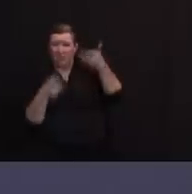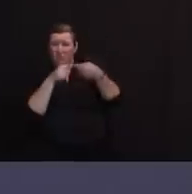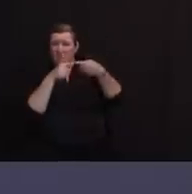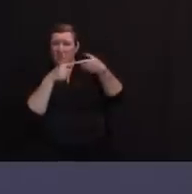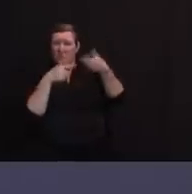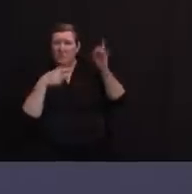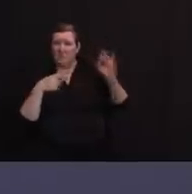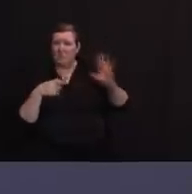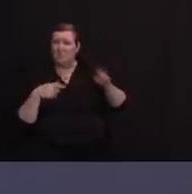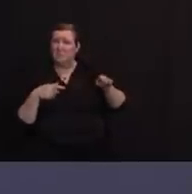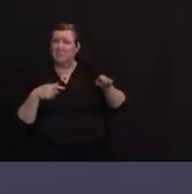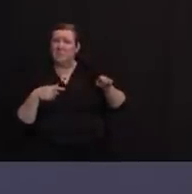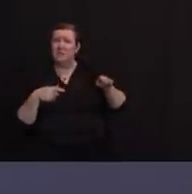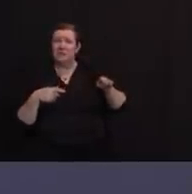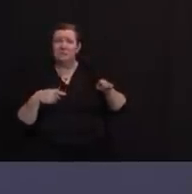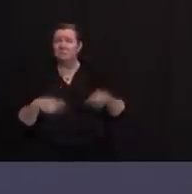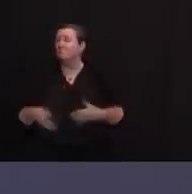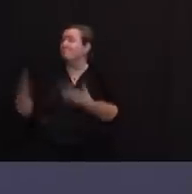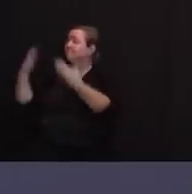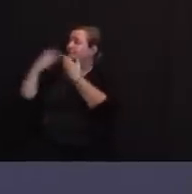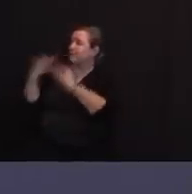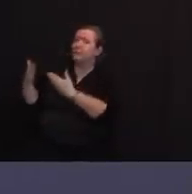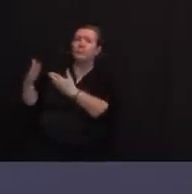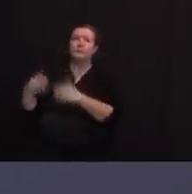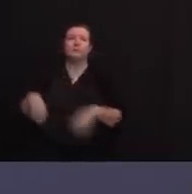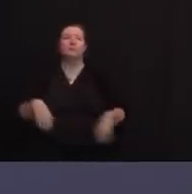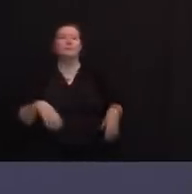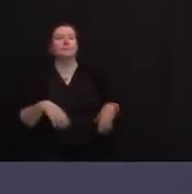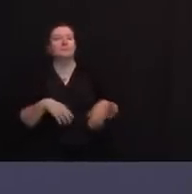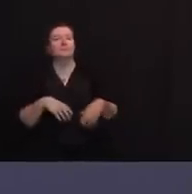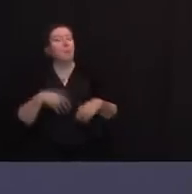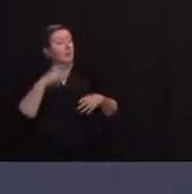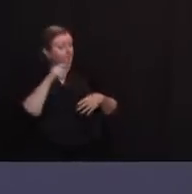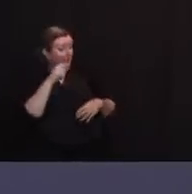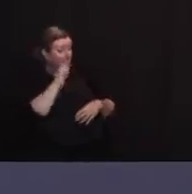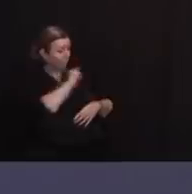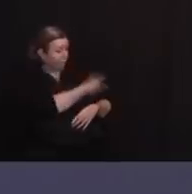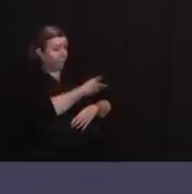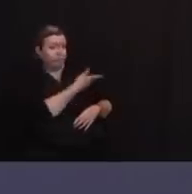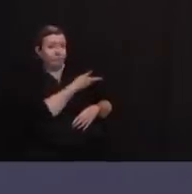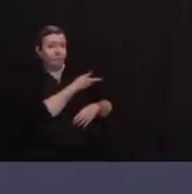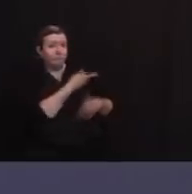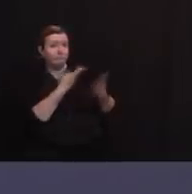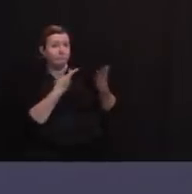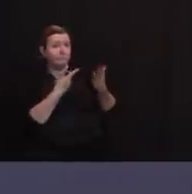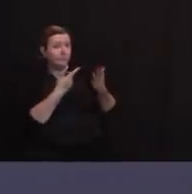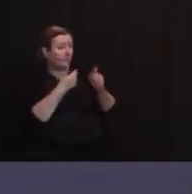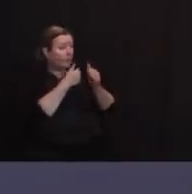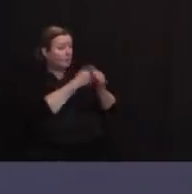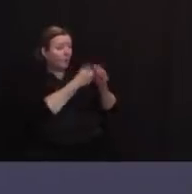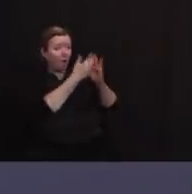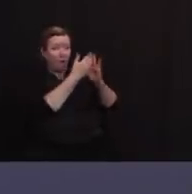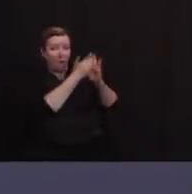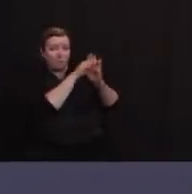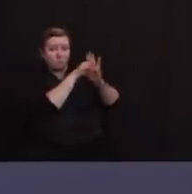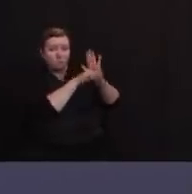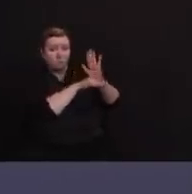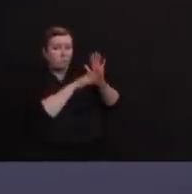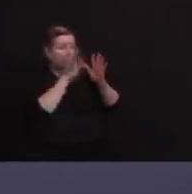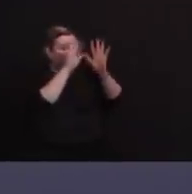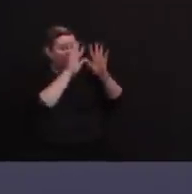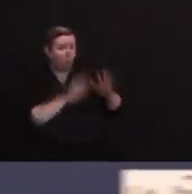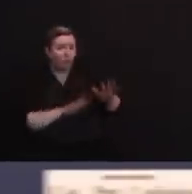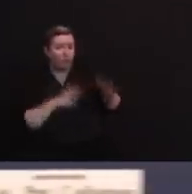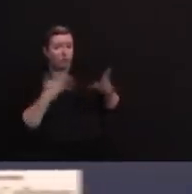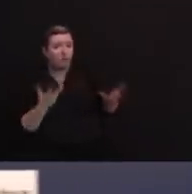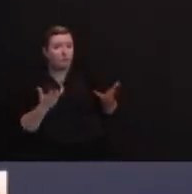Mm-hmm. Thank you, Judy. Pat, over to you. Compliance. I don't think we got any weather coming up. I'll knock on wood. Any other matters? Thank you. Thank